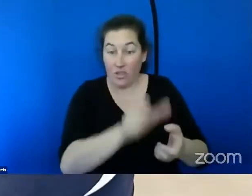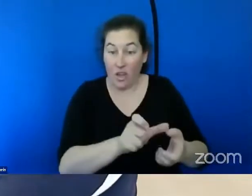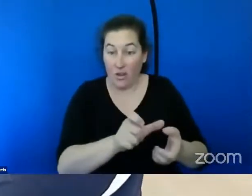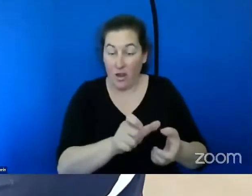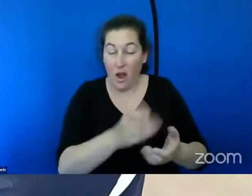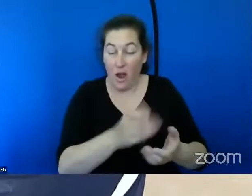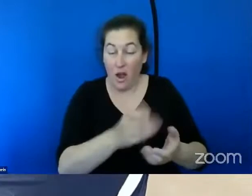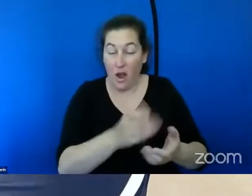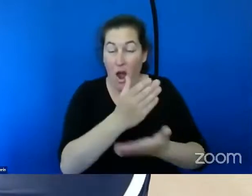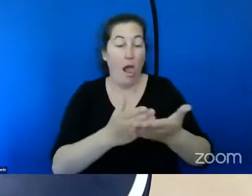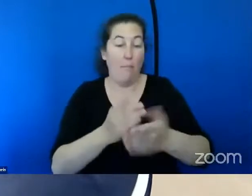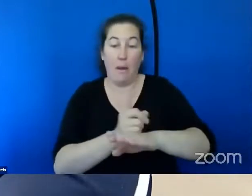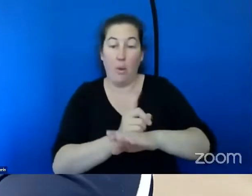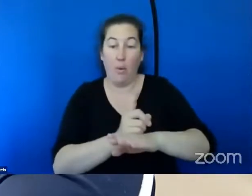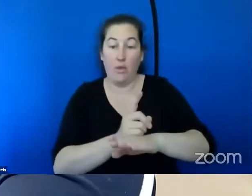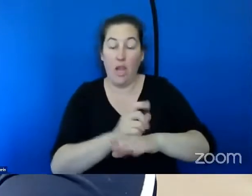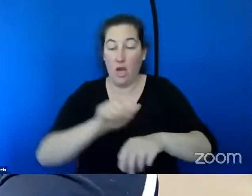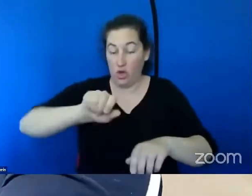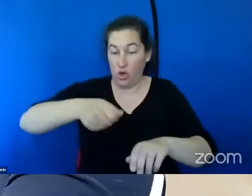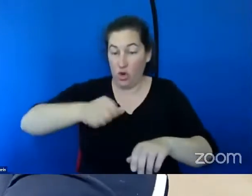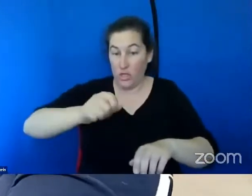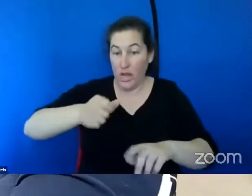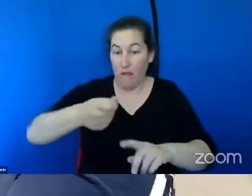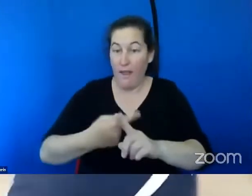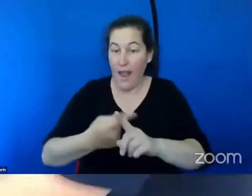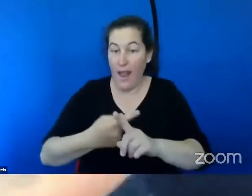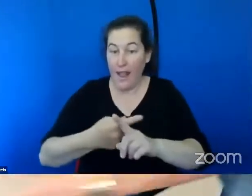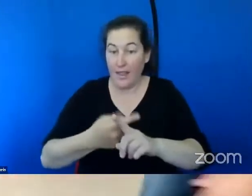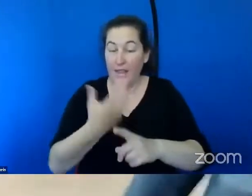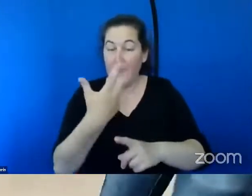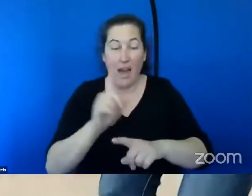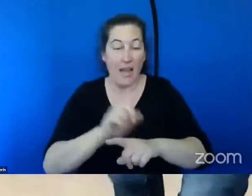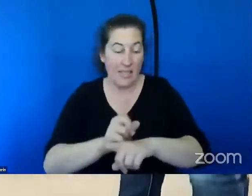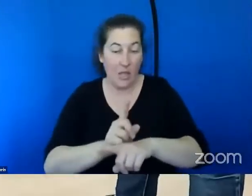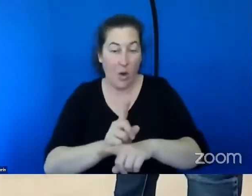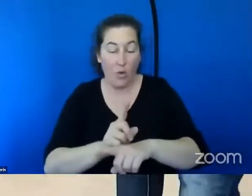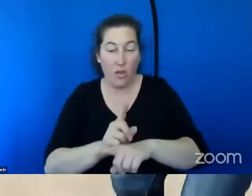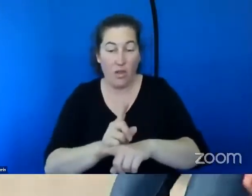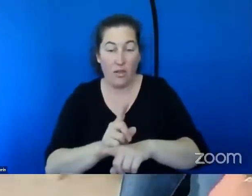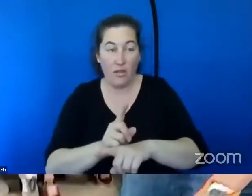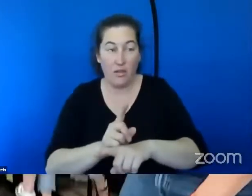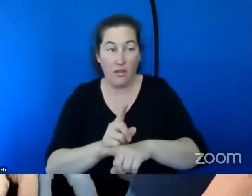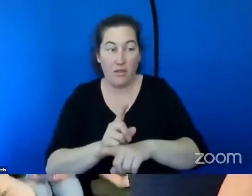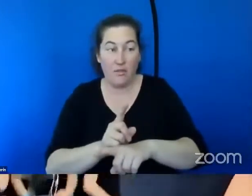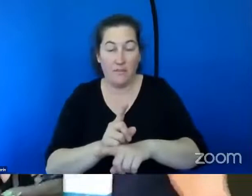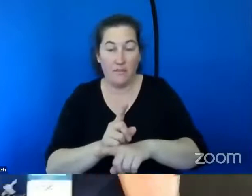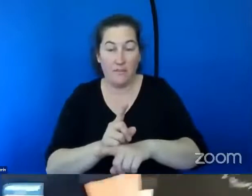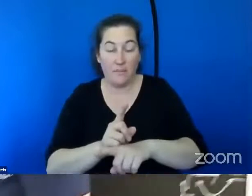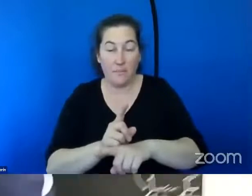He needs to go for the finish line. 2:45 is there. He lets it go and it stops.